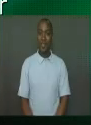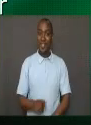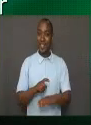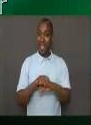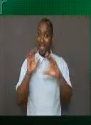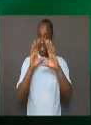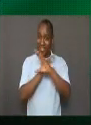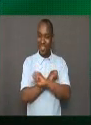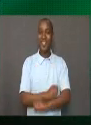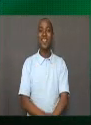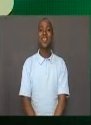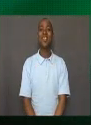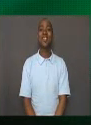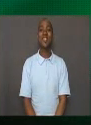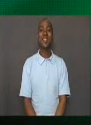Time's up.